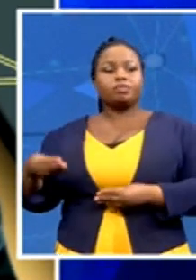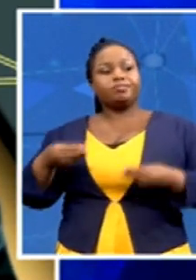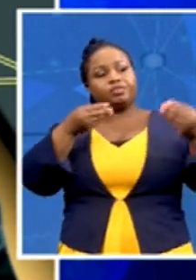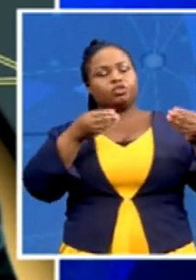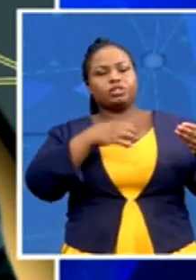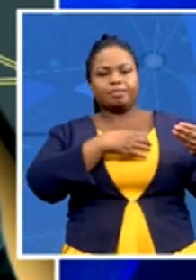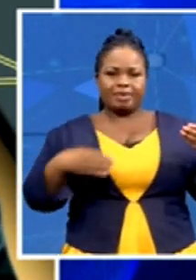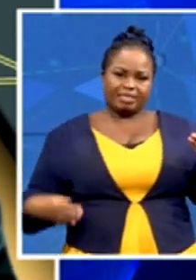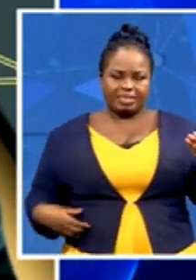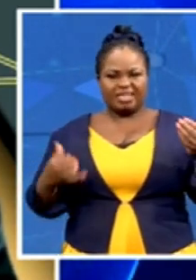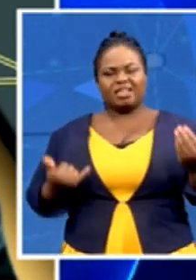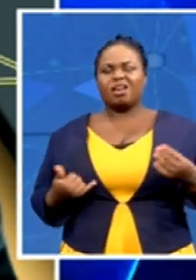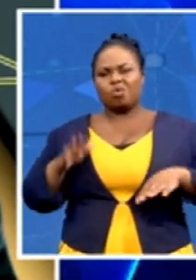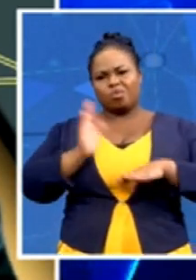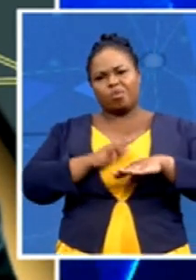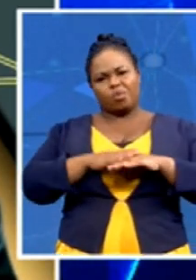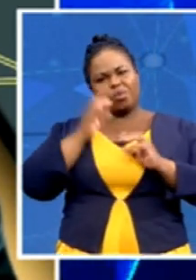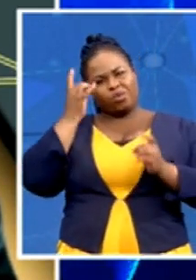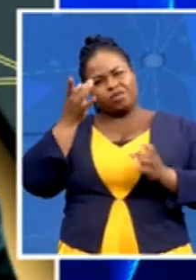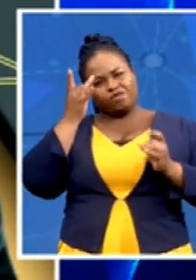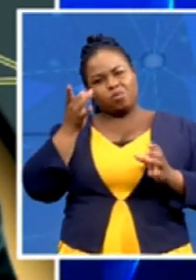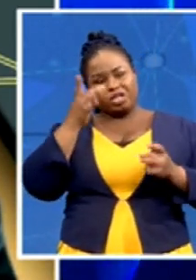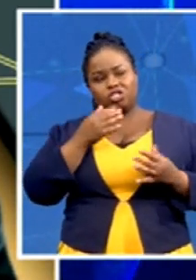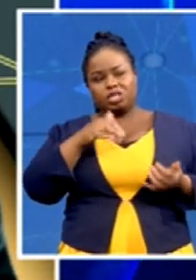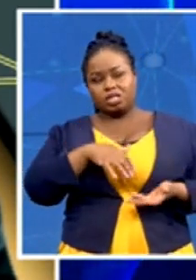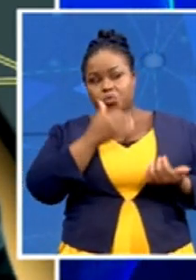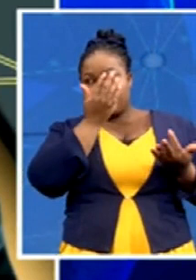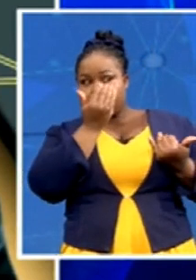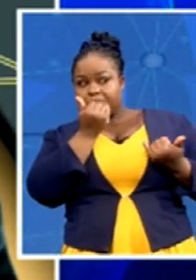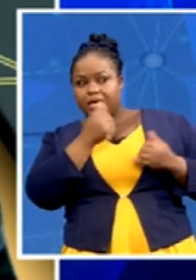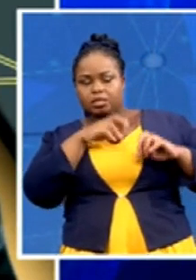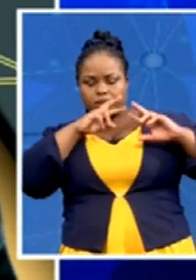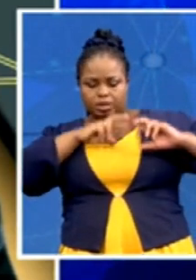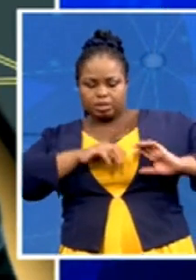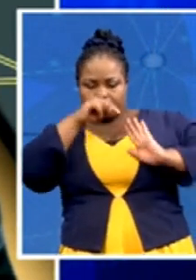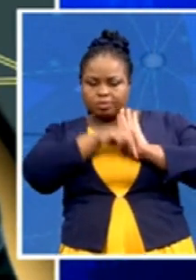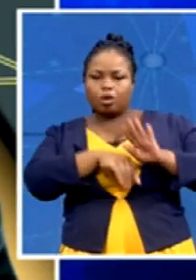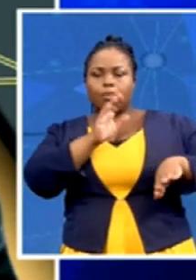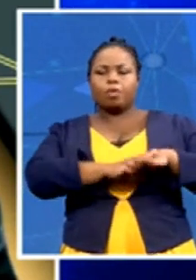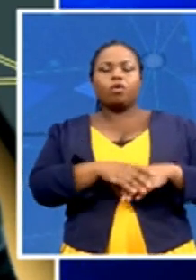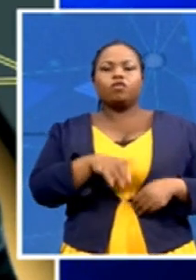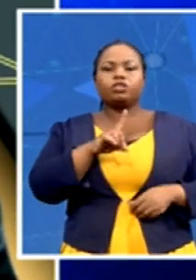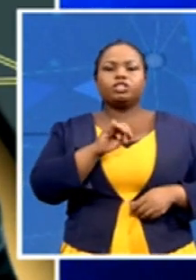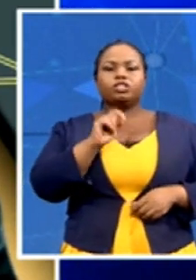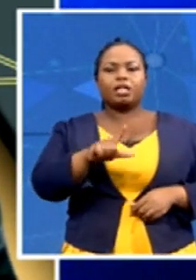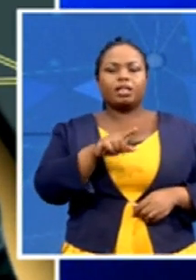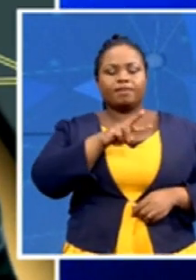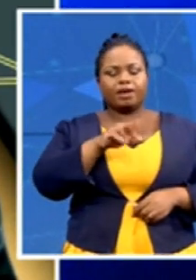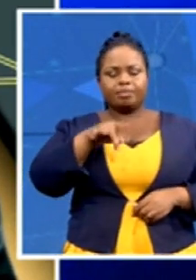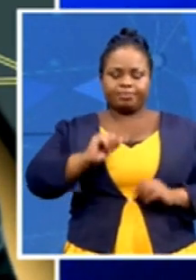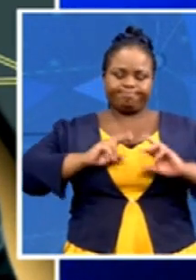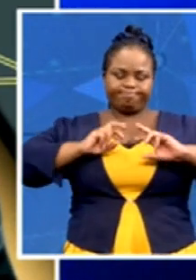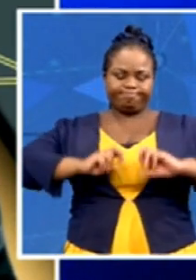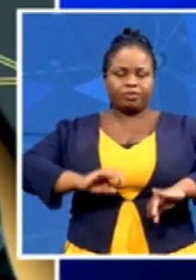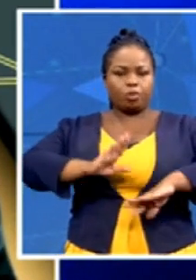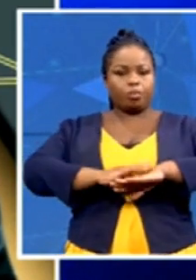that is coming our way in relation to Digital Vibes, and we are continuing to look into all of those new allegations that are